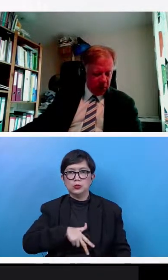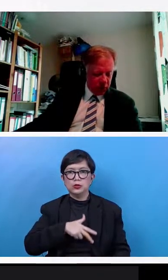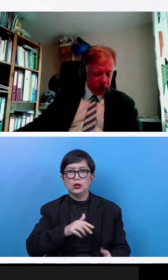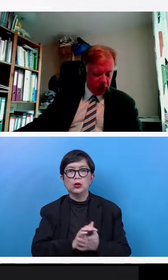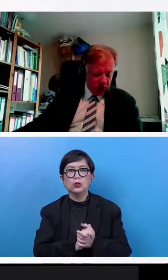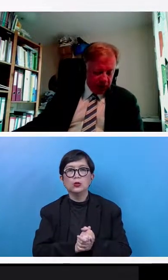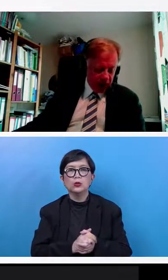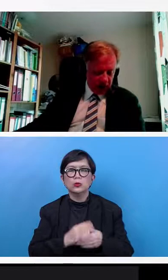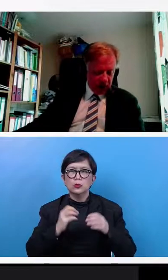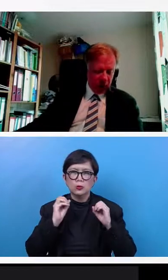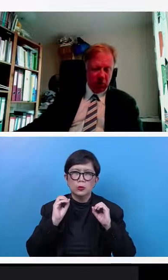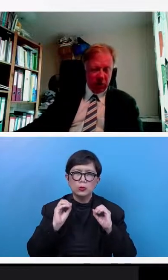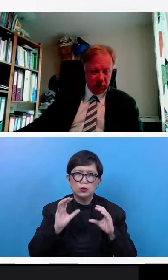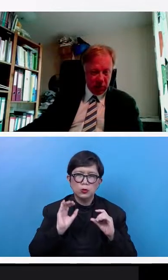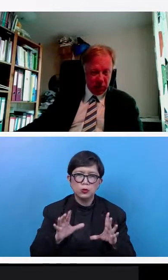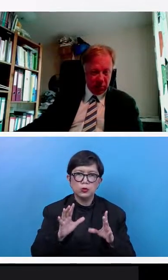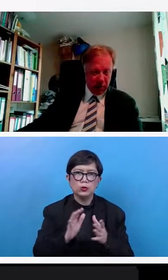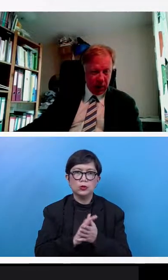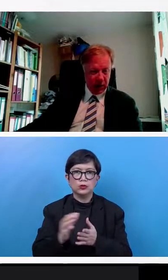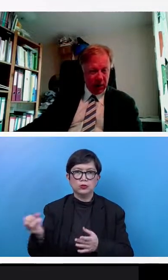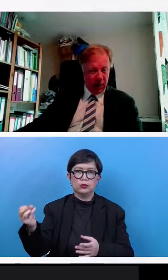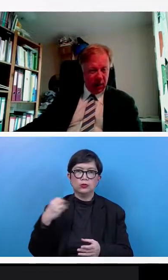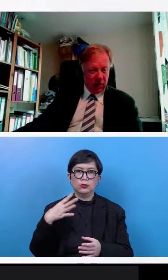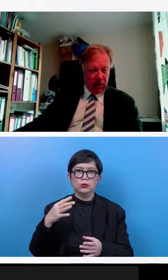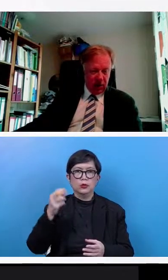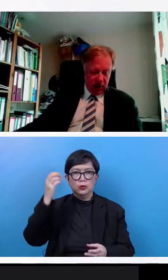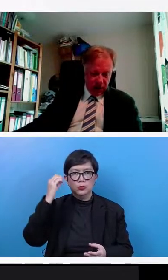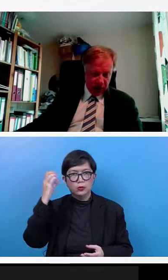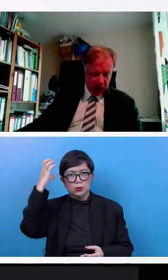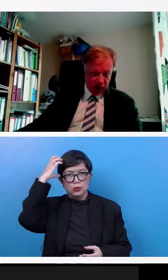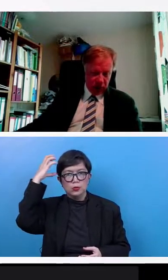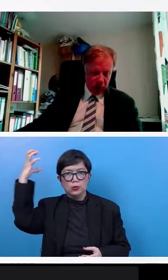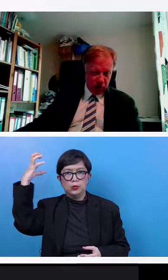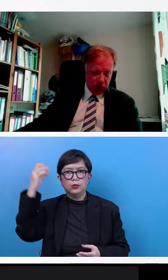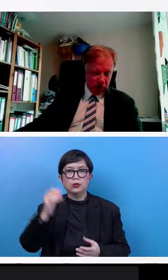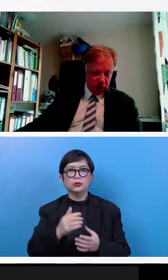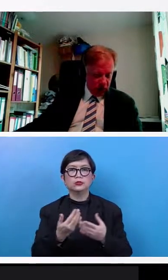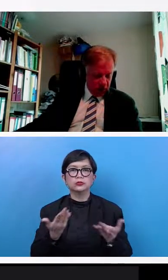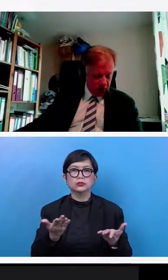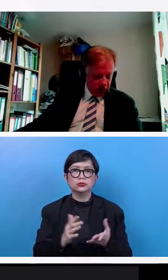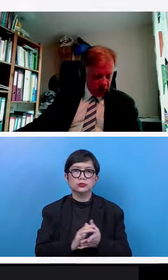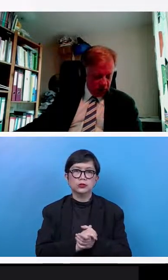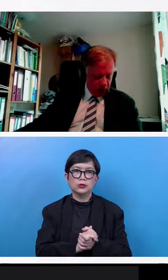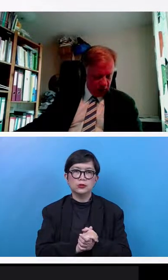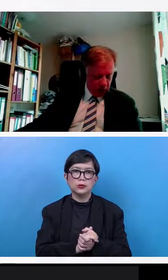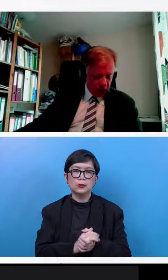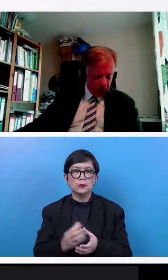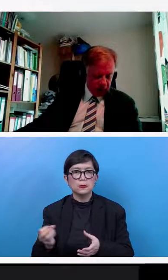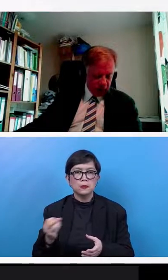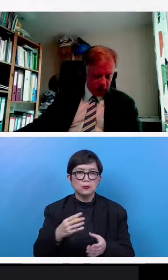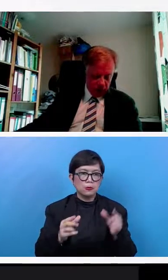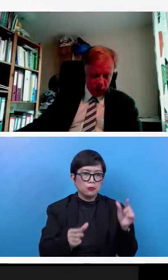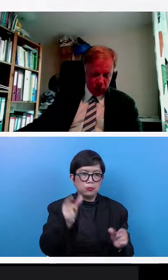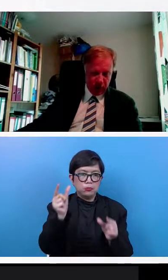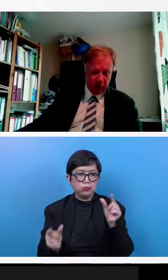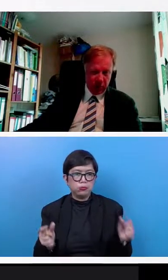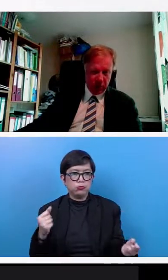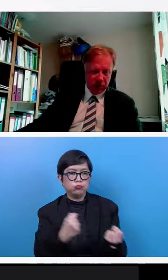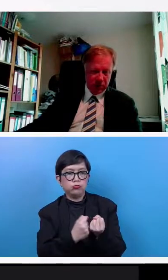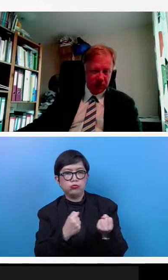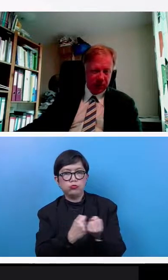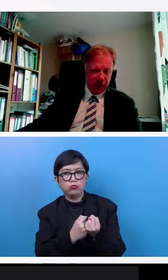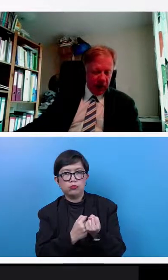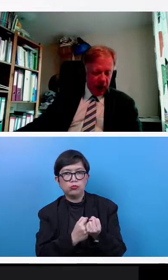to mitigate economic and human impact. The international community mobilized to support